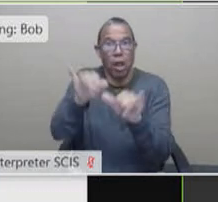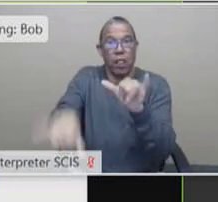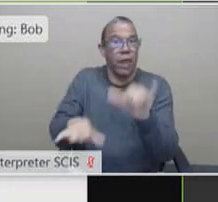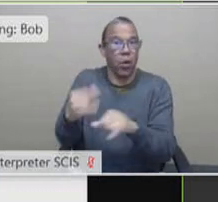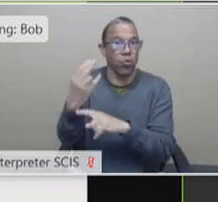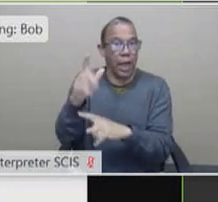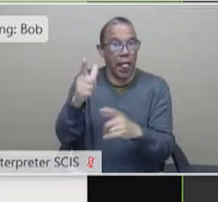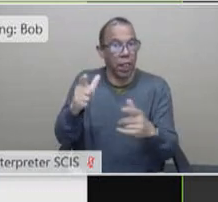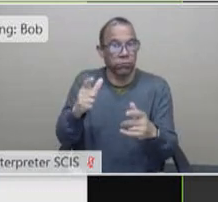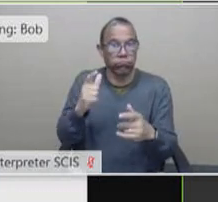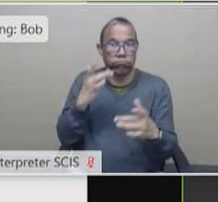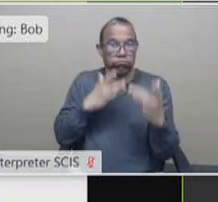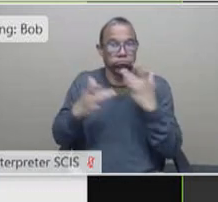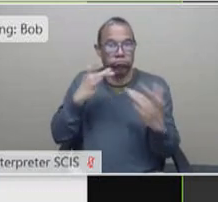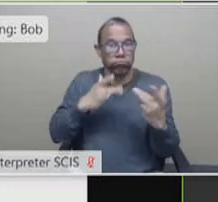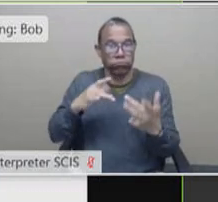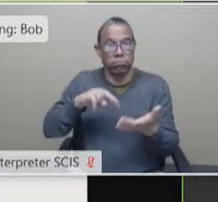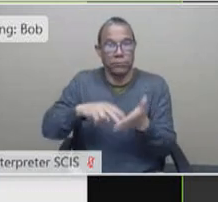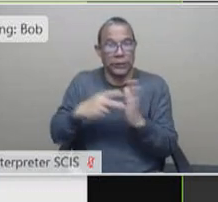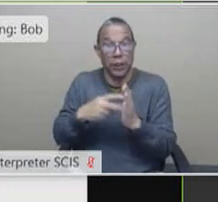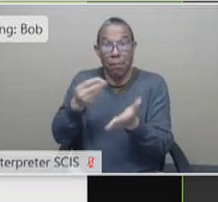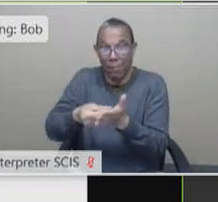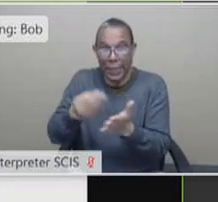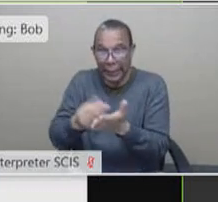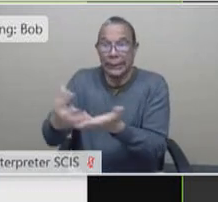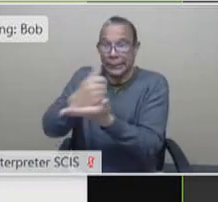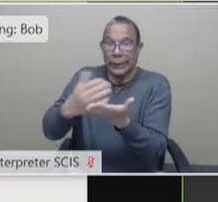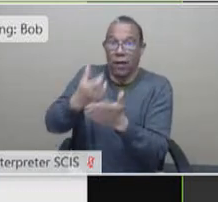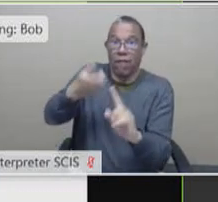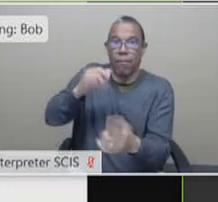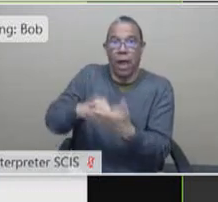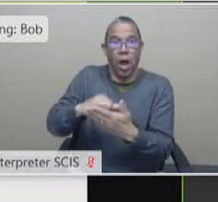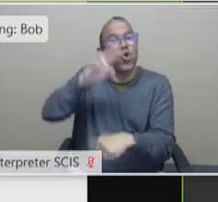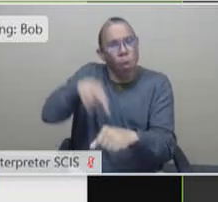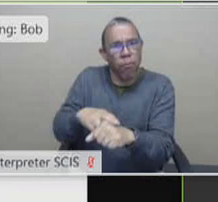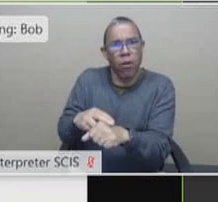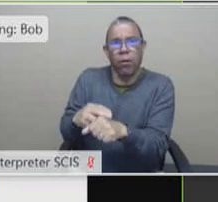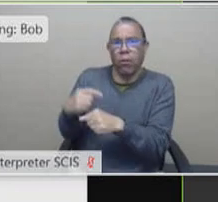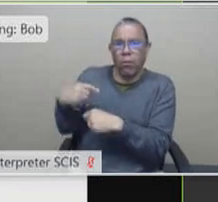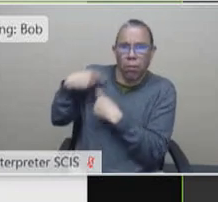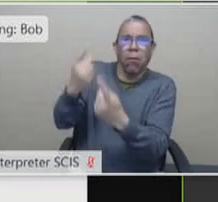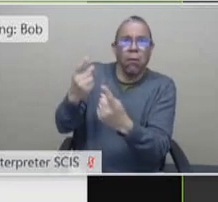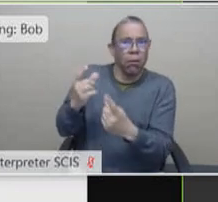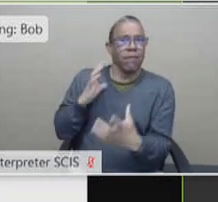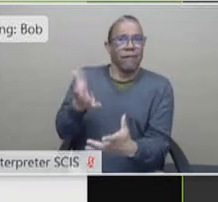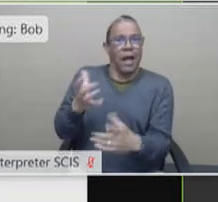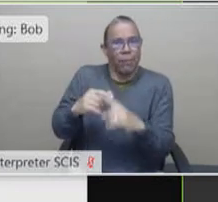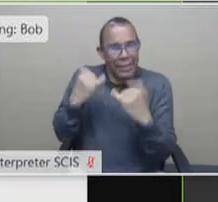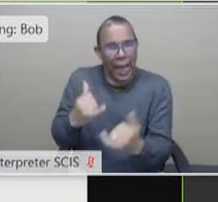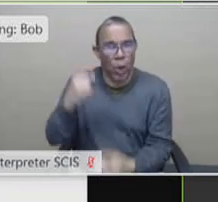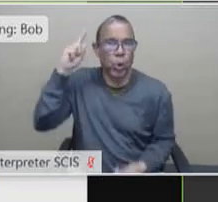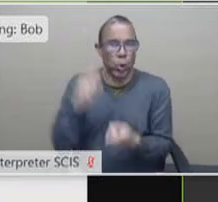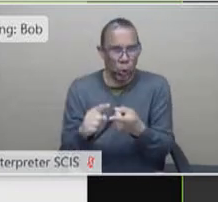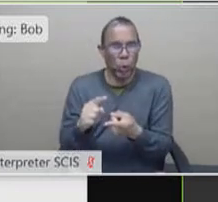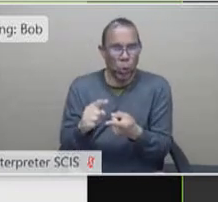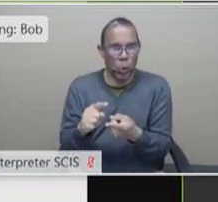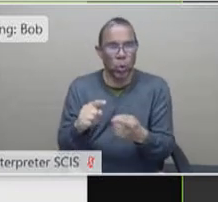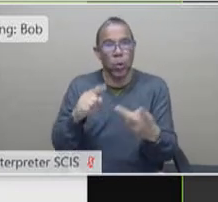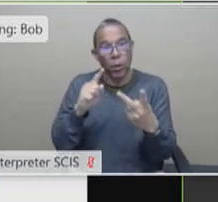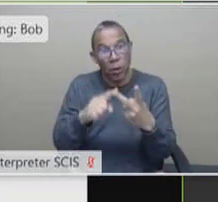not collecting nearly as much hotel tax as we usually would for this time of the year. As you know, the convention